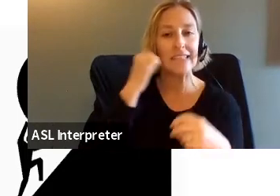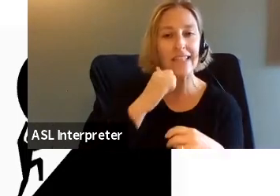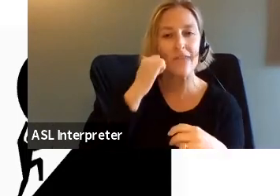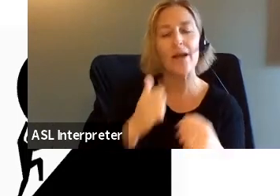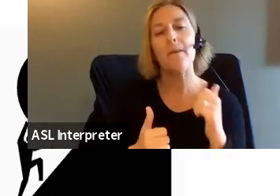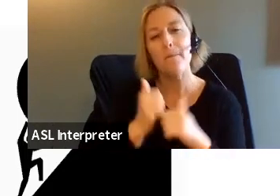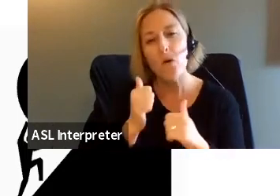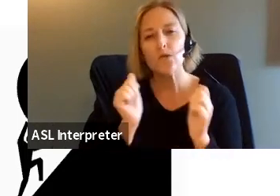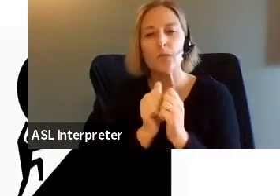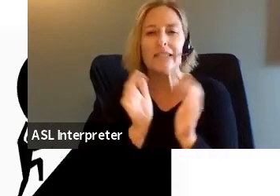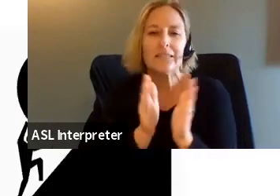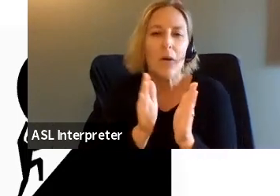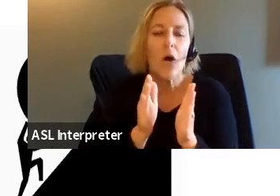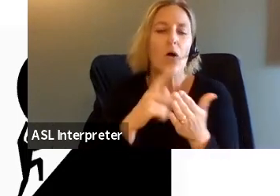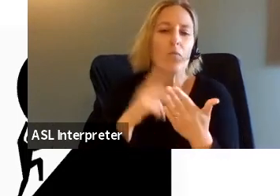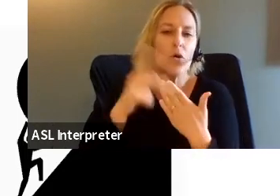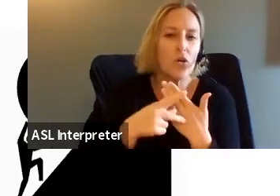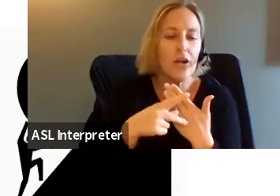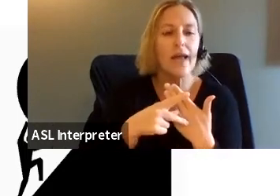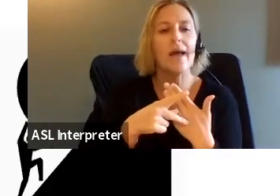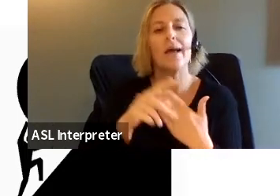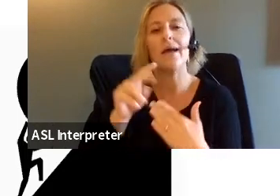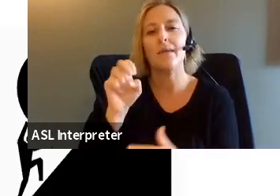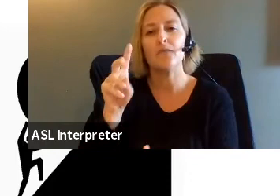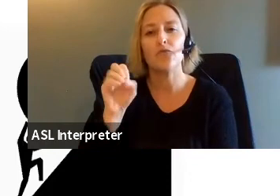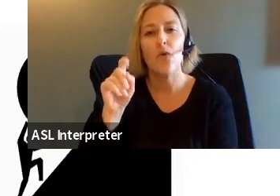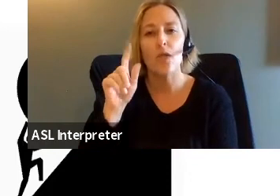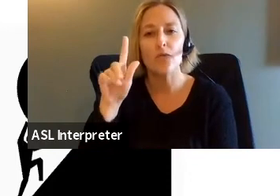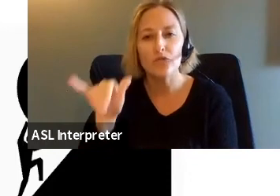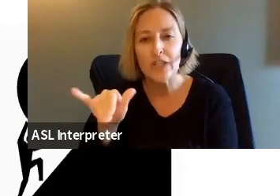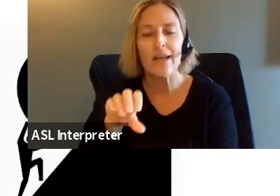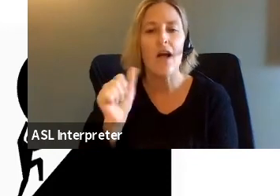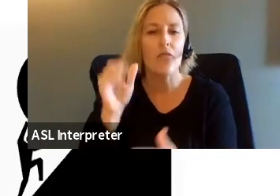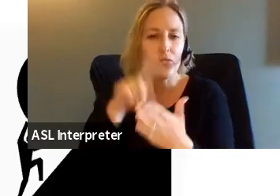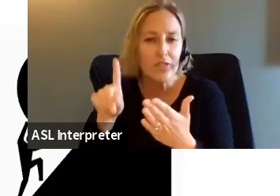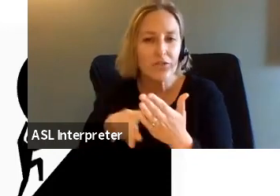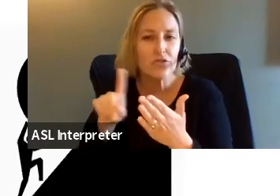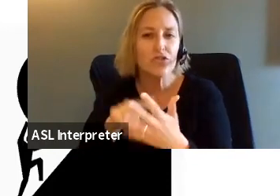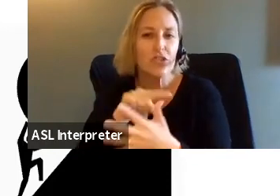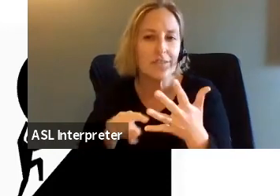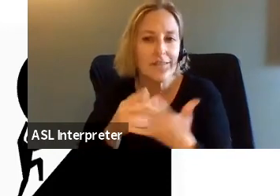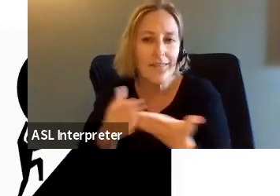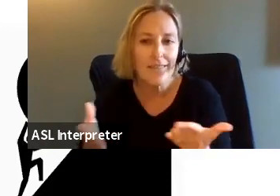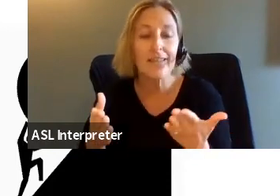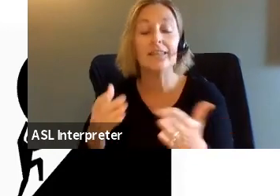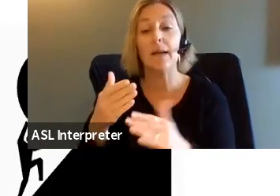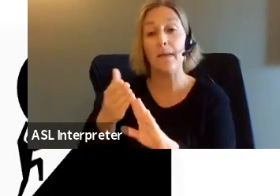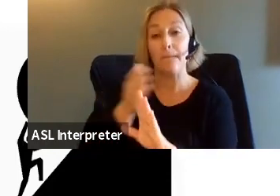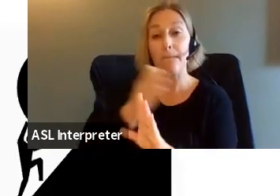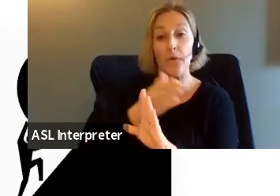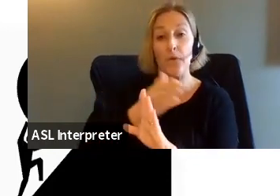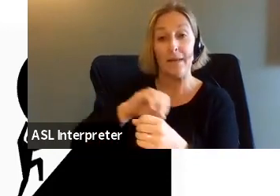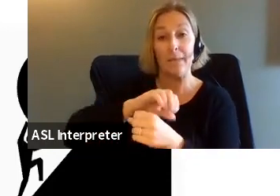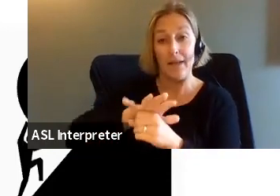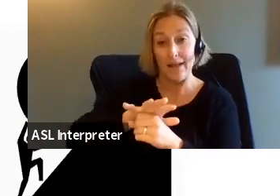small programs like telegenetics or neurology and under research conditions. Pre-pandemic solution required